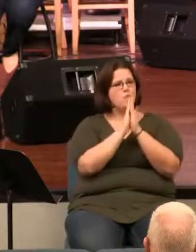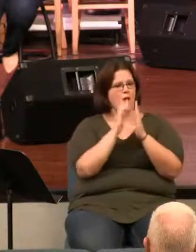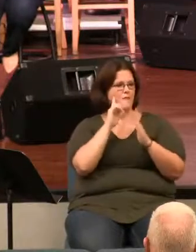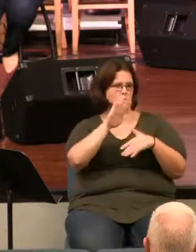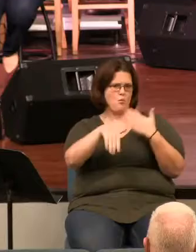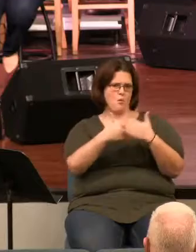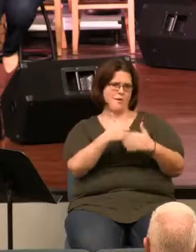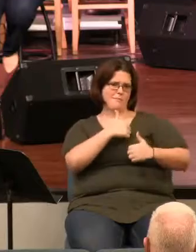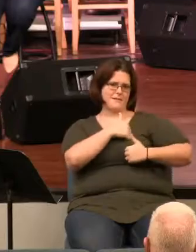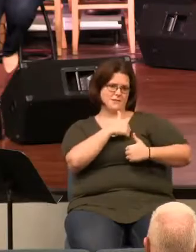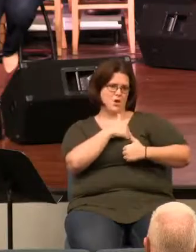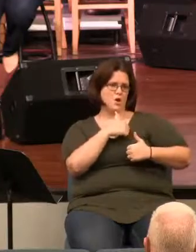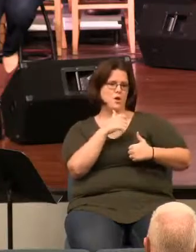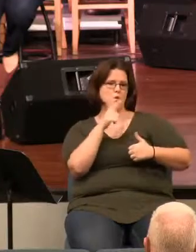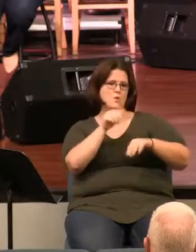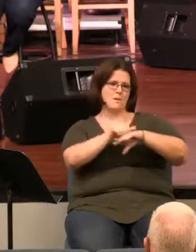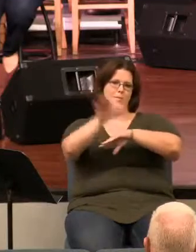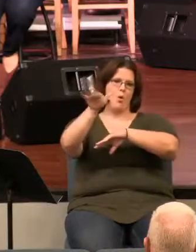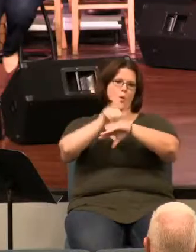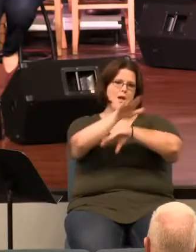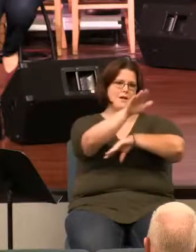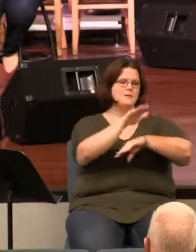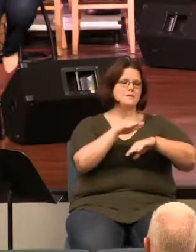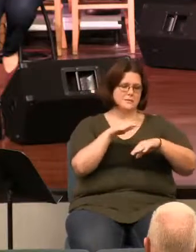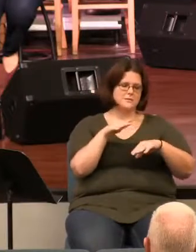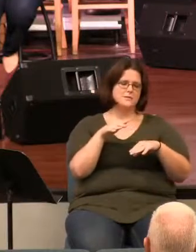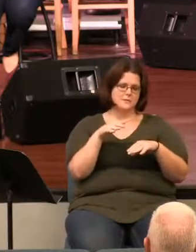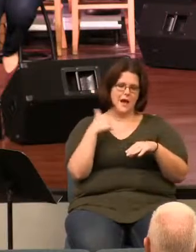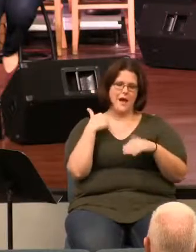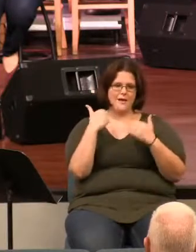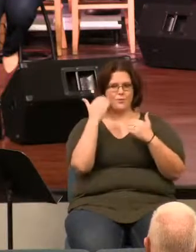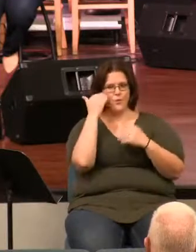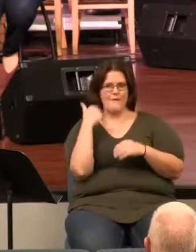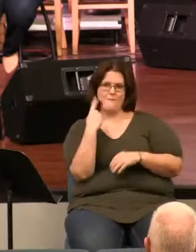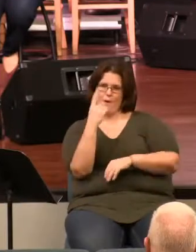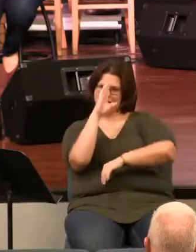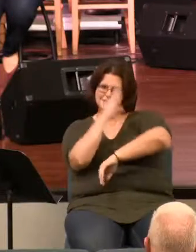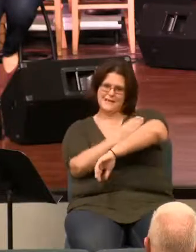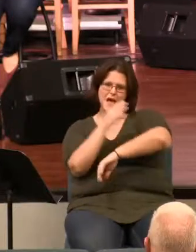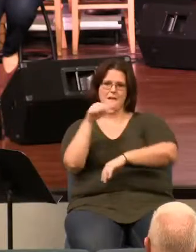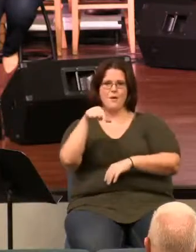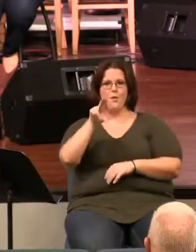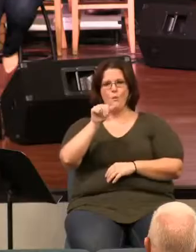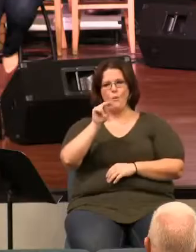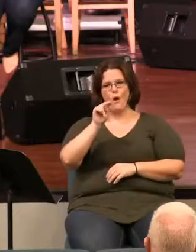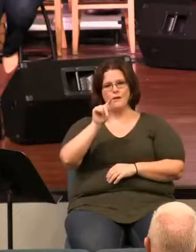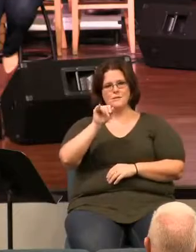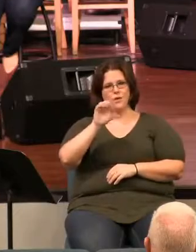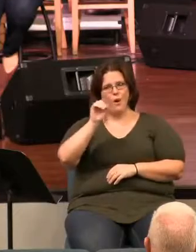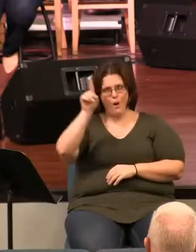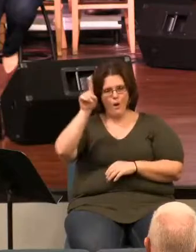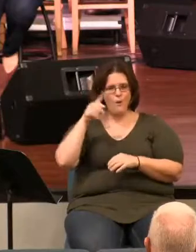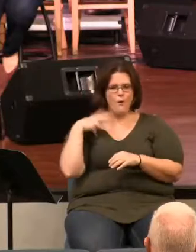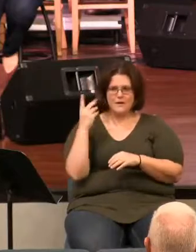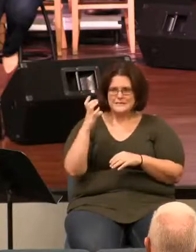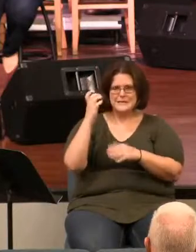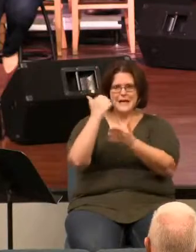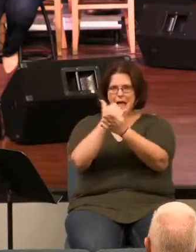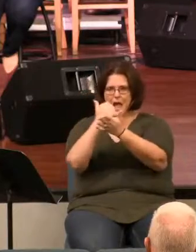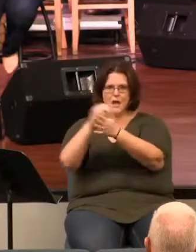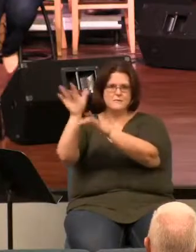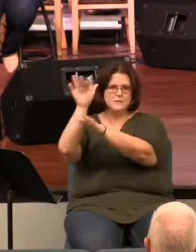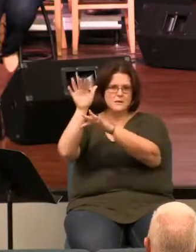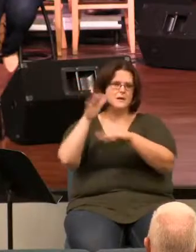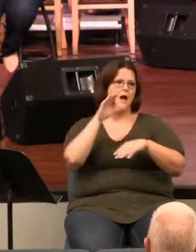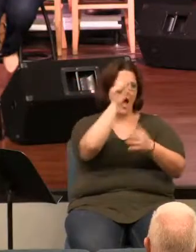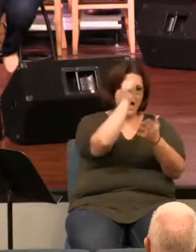military that are deployed around the globe. I know I have a son-in-law that's up there in Quantico helping with all the refugee stuff. You've got husbands that are up there and